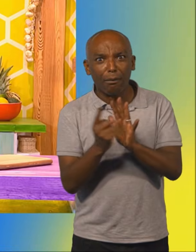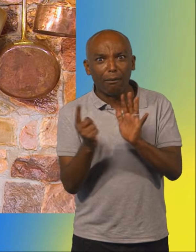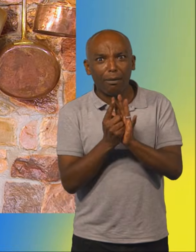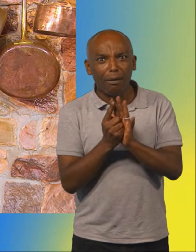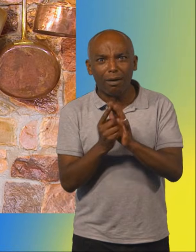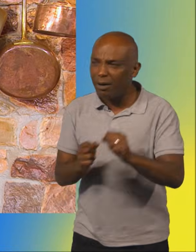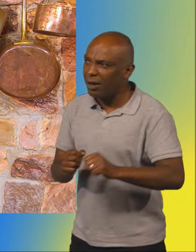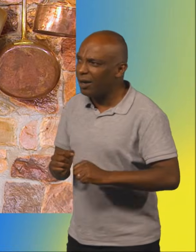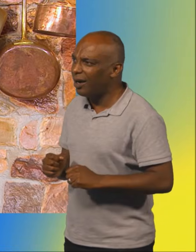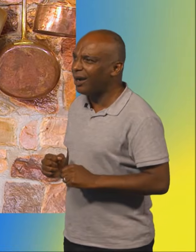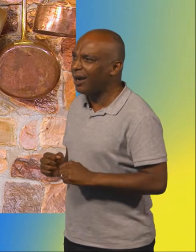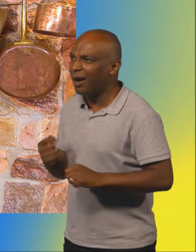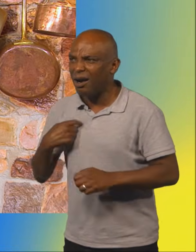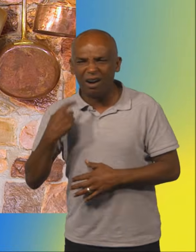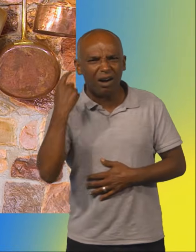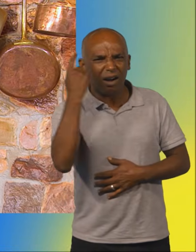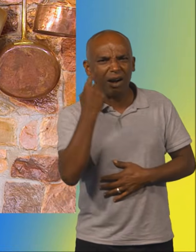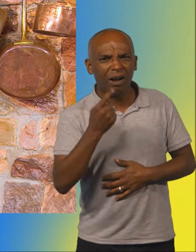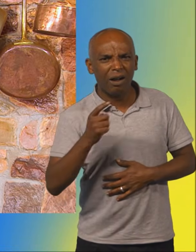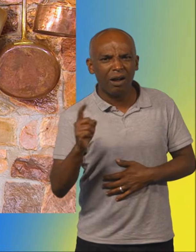I wonder who that could be.